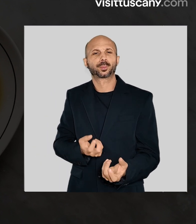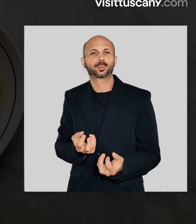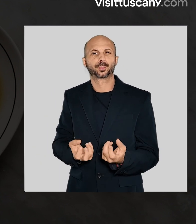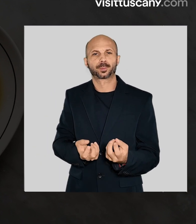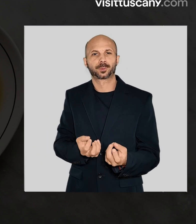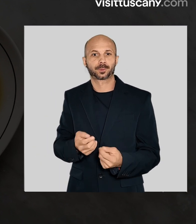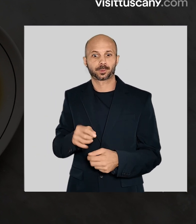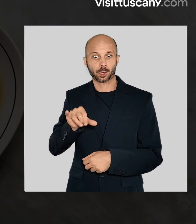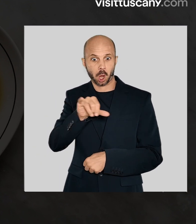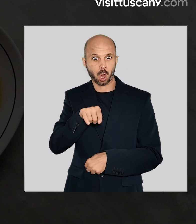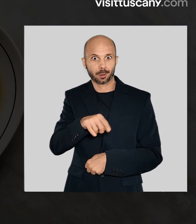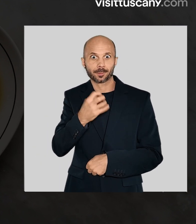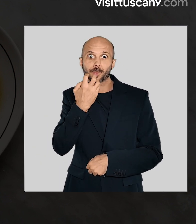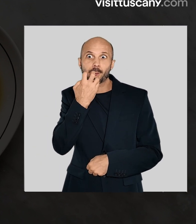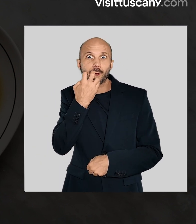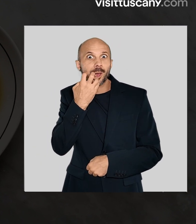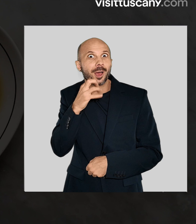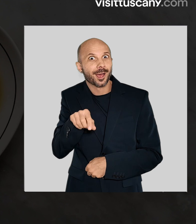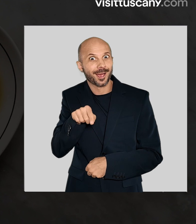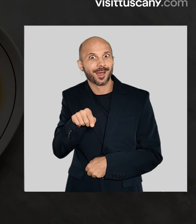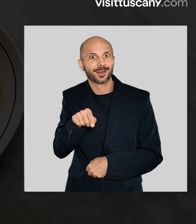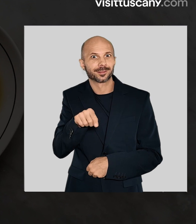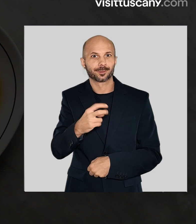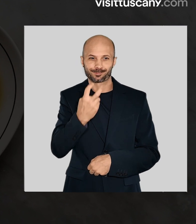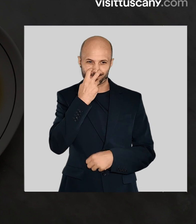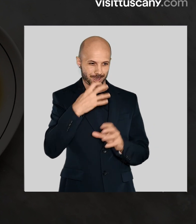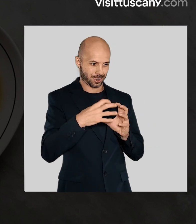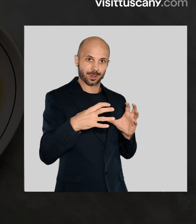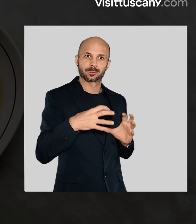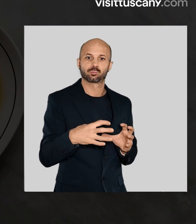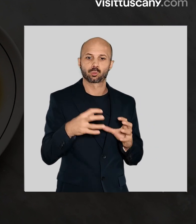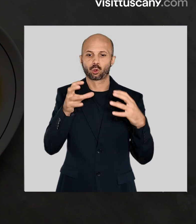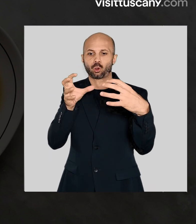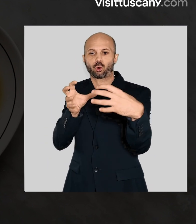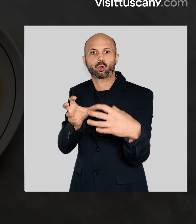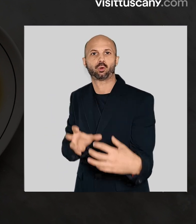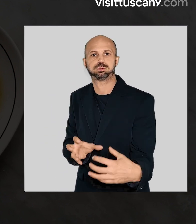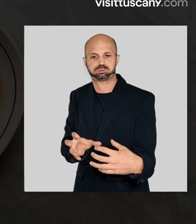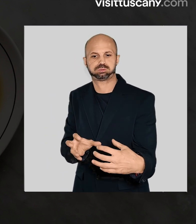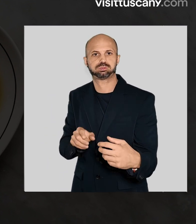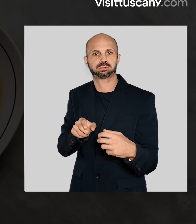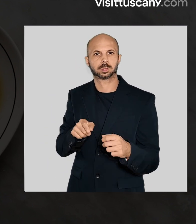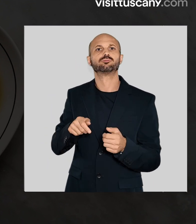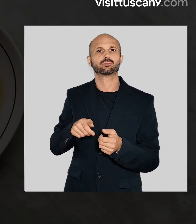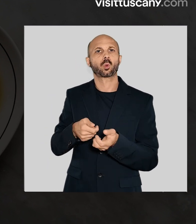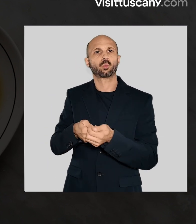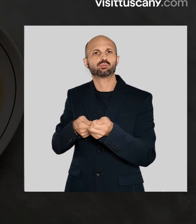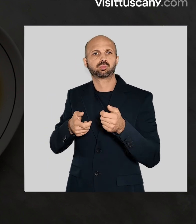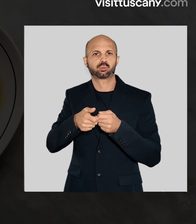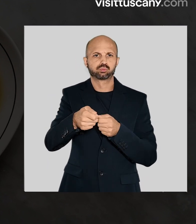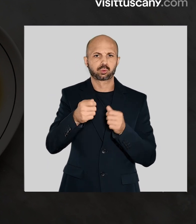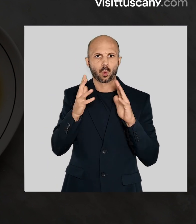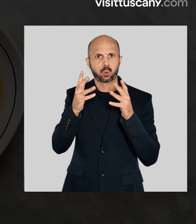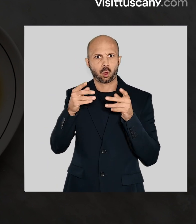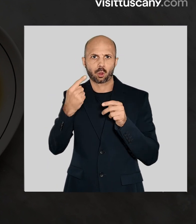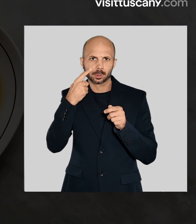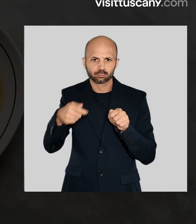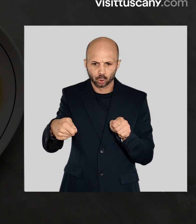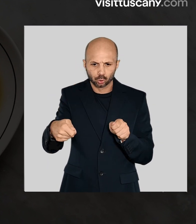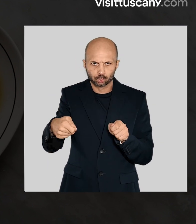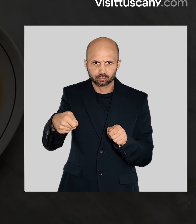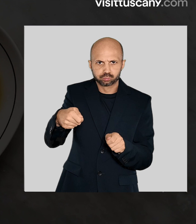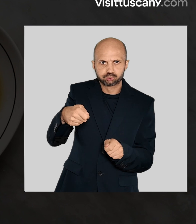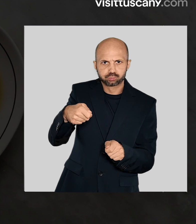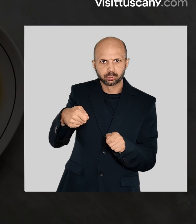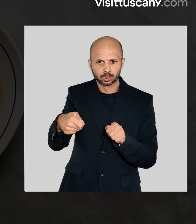When the olive oil is hot, place the pork loin into the pot and brown on each side and both ends, turning the meat